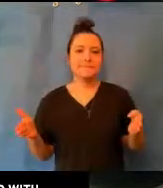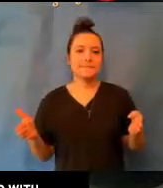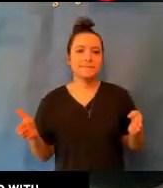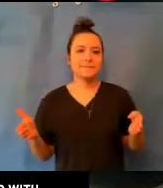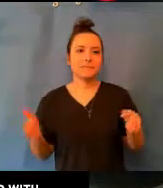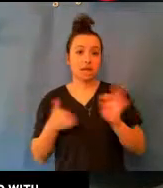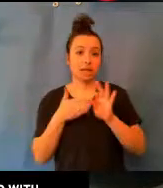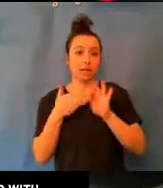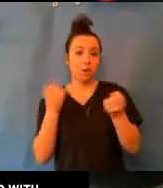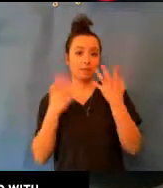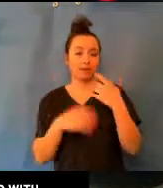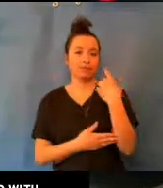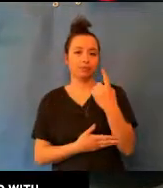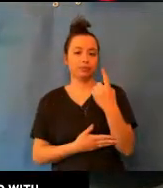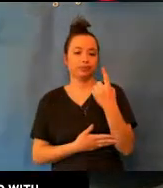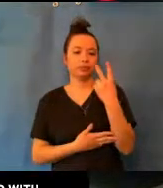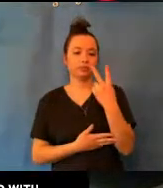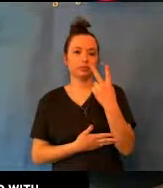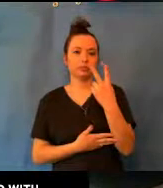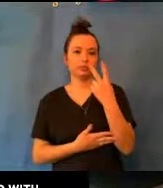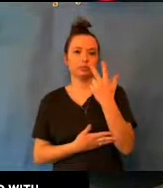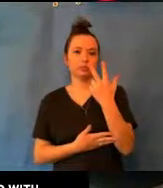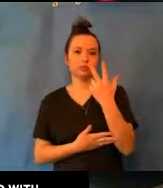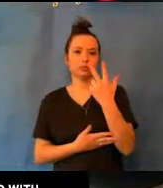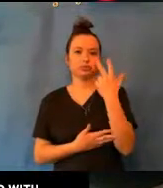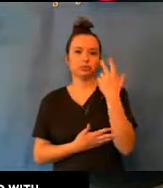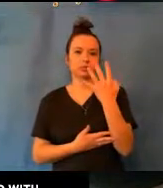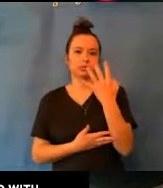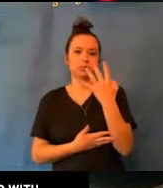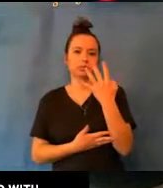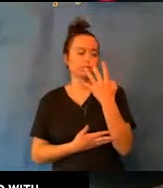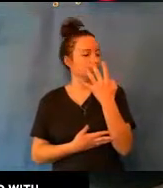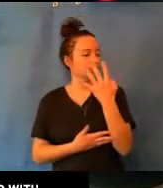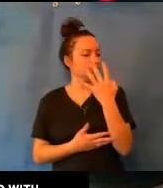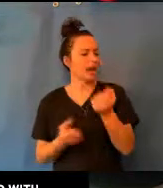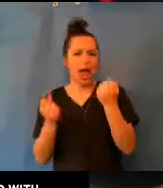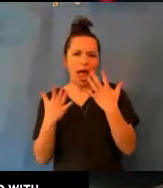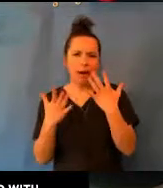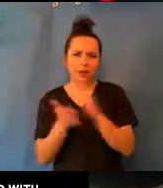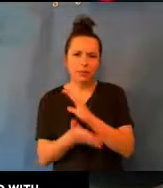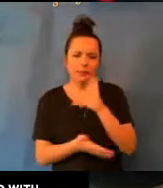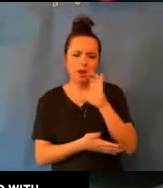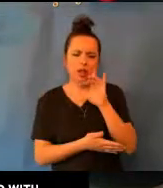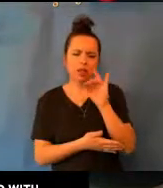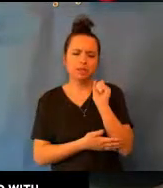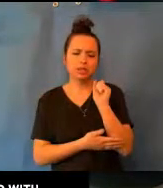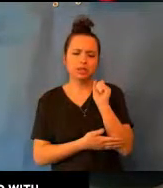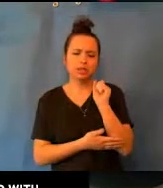All right, let's count how many. 1, 2, 3, 4. How many paper clips?